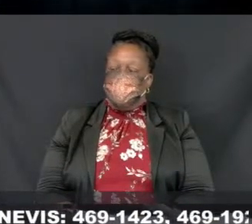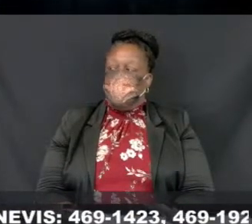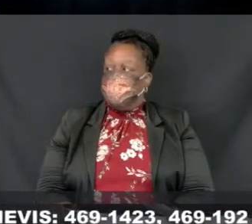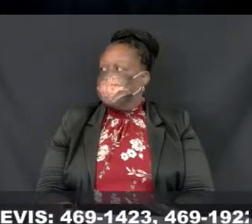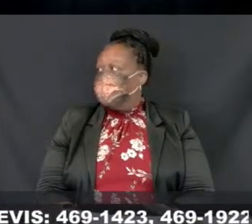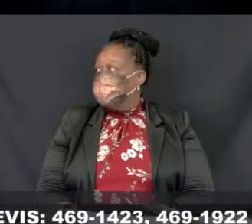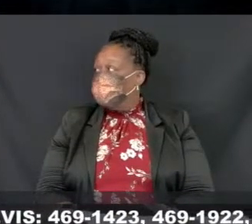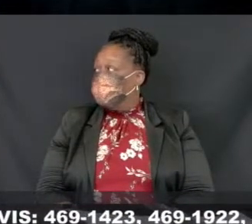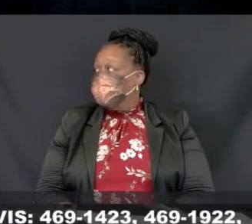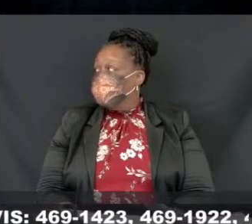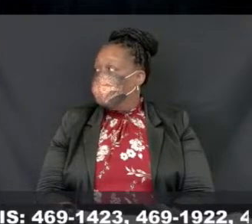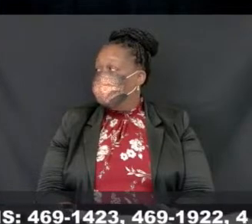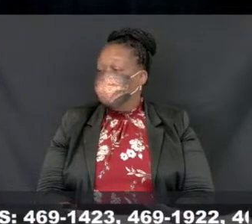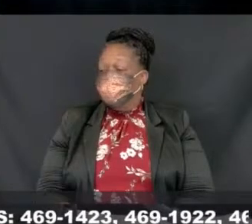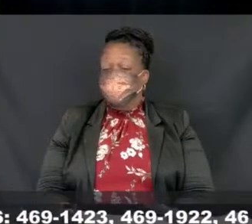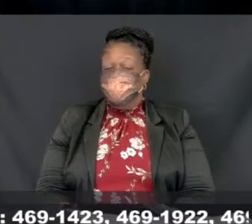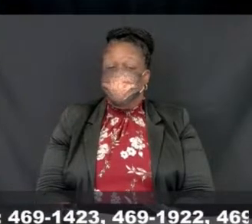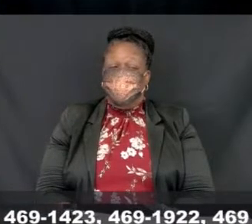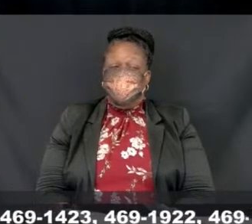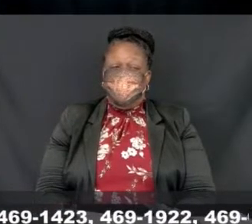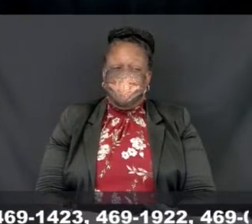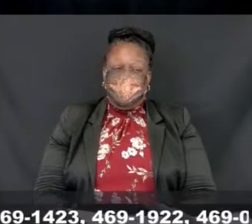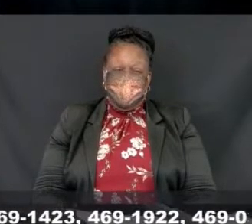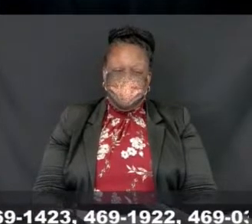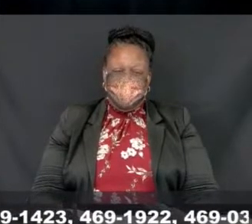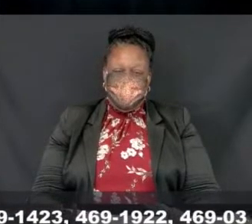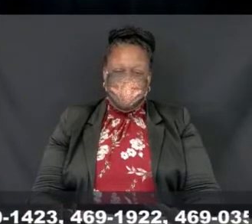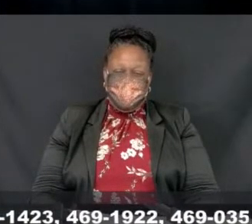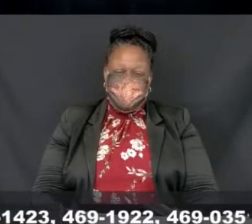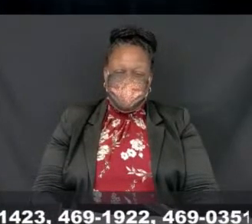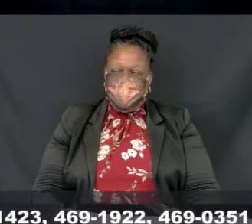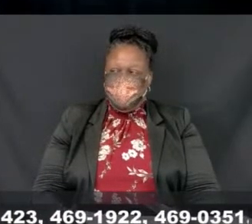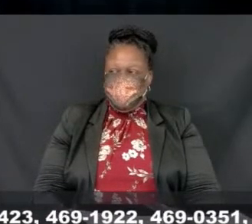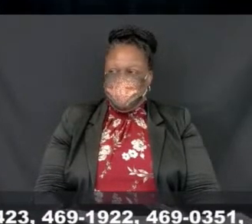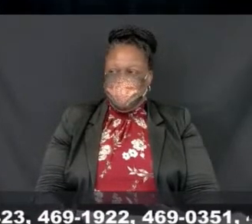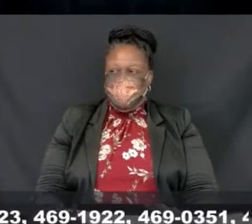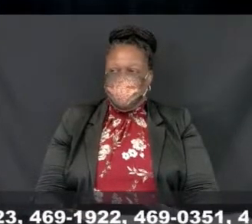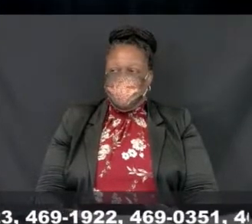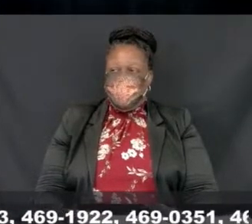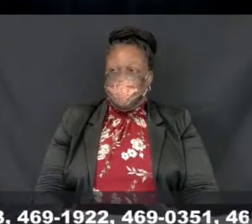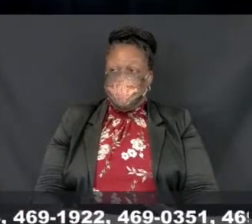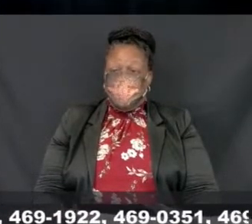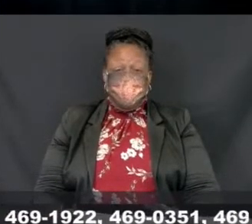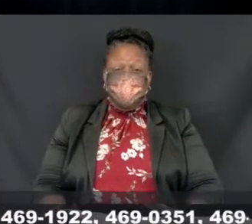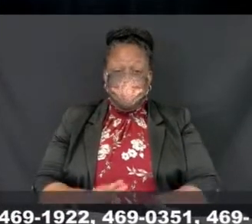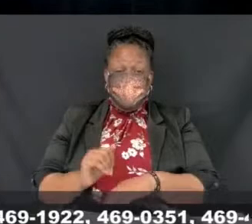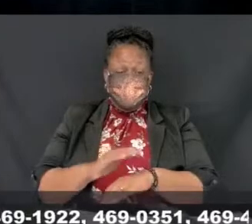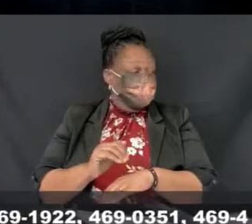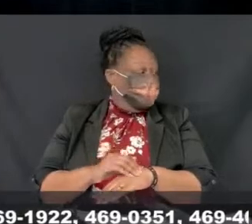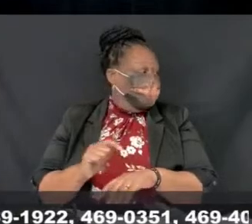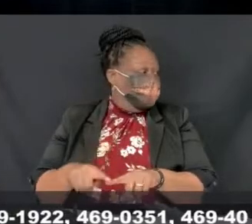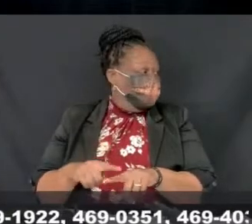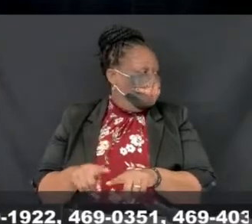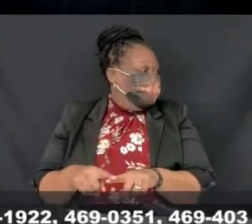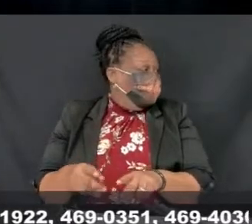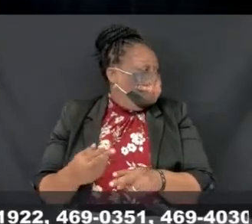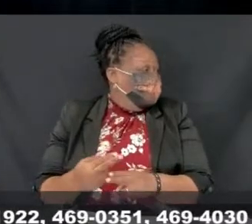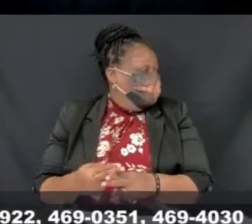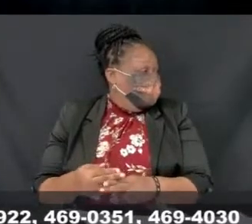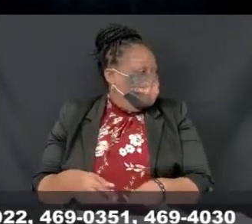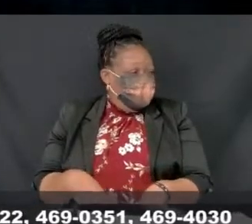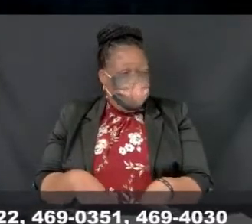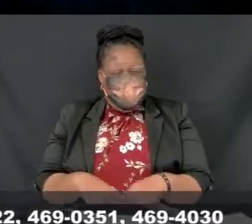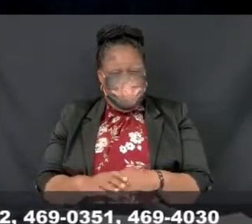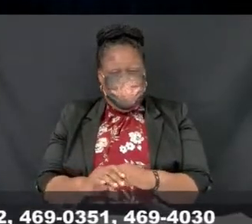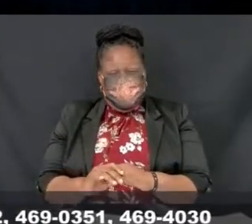Chief Immigration Officer. Ms. Kenisha Williams, Administrative Officer. Mr. Jusan Gordon, Administrative Officer. Mr.